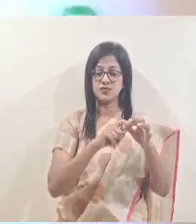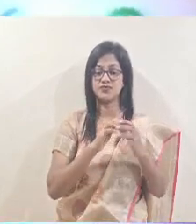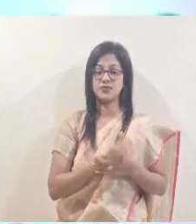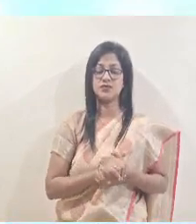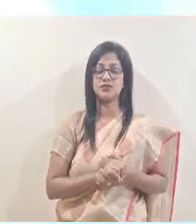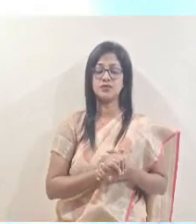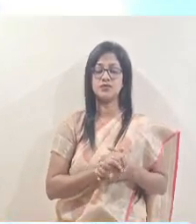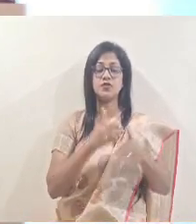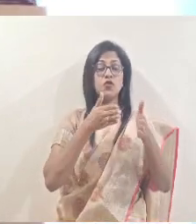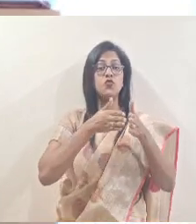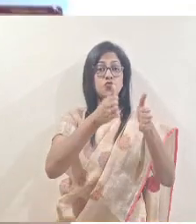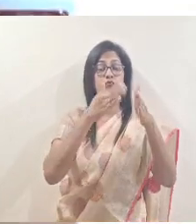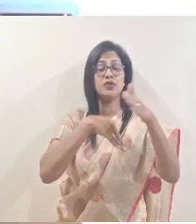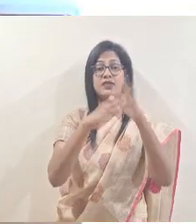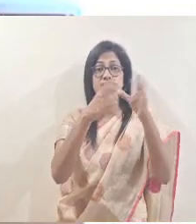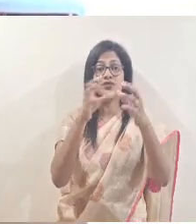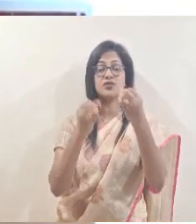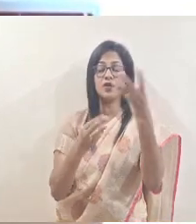questions?